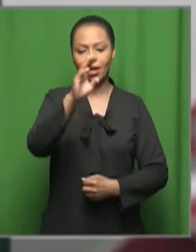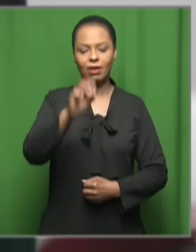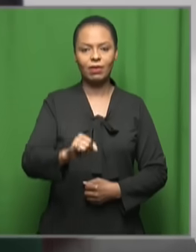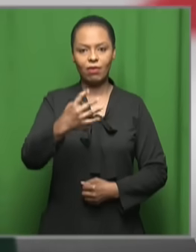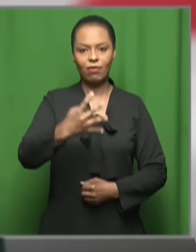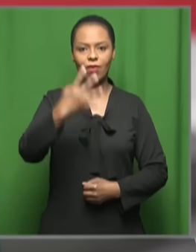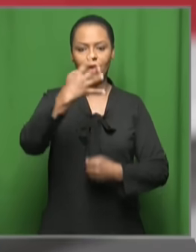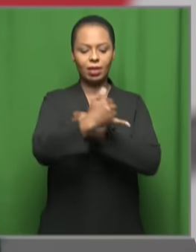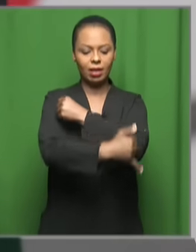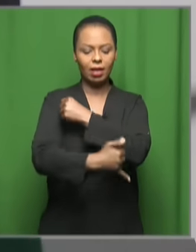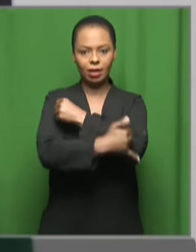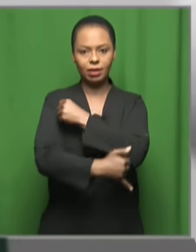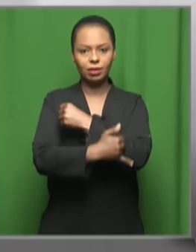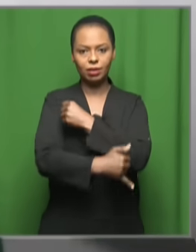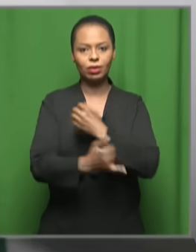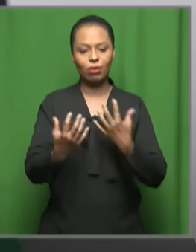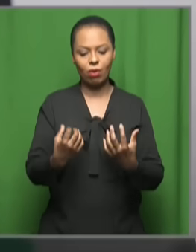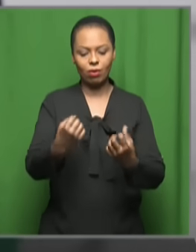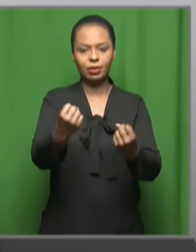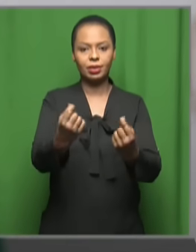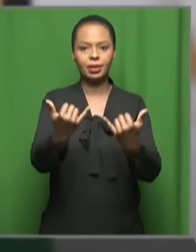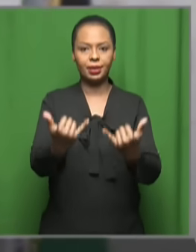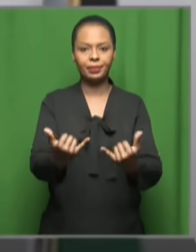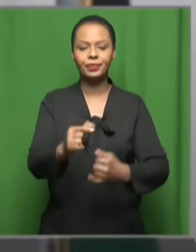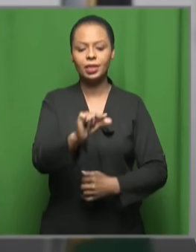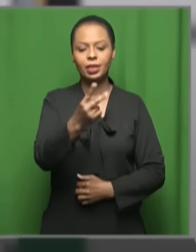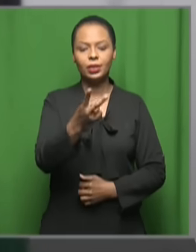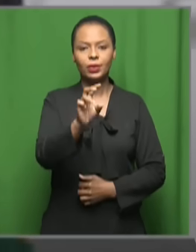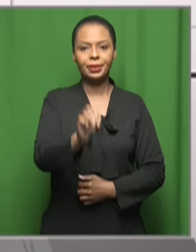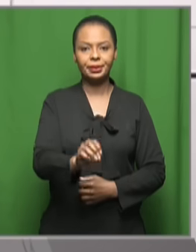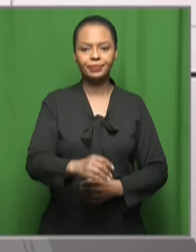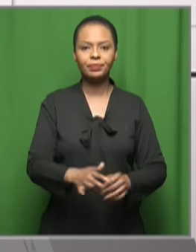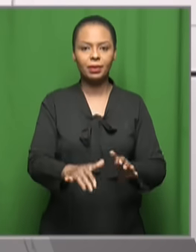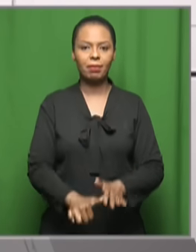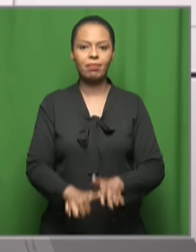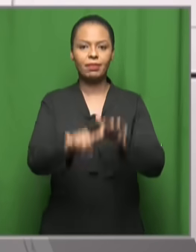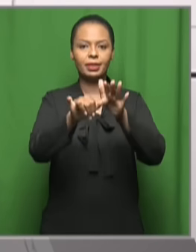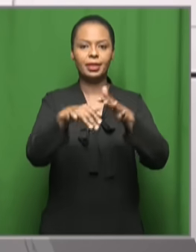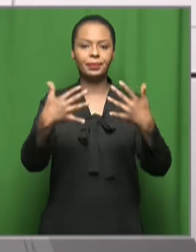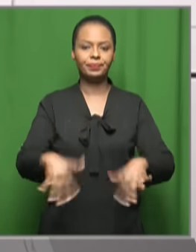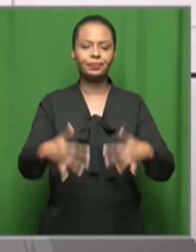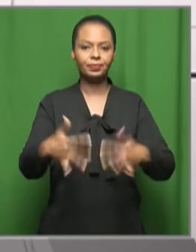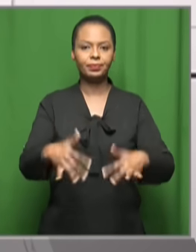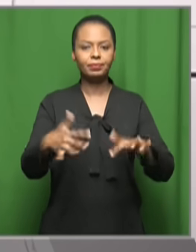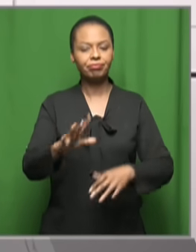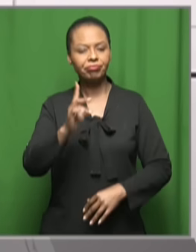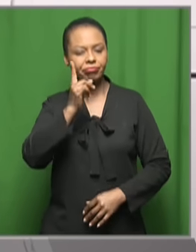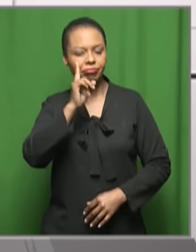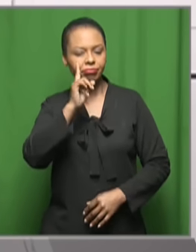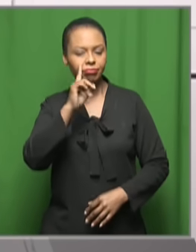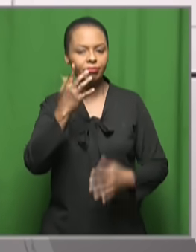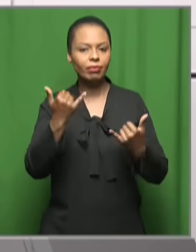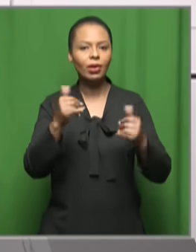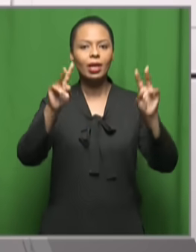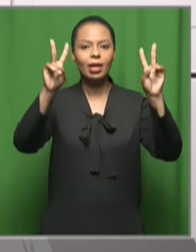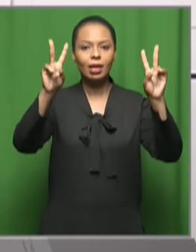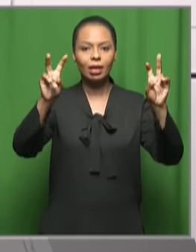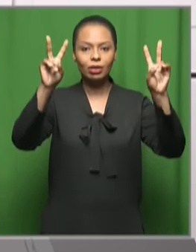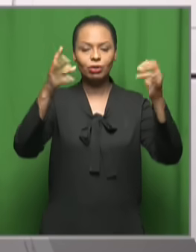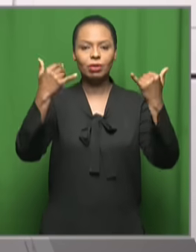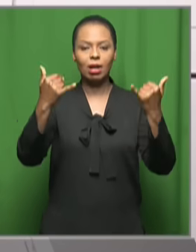that, G20. So it becomes pivotal to see how the issues, that have